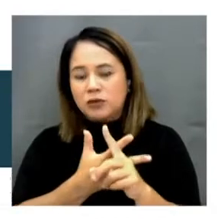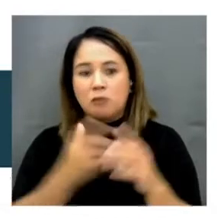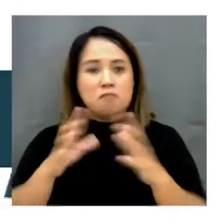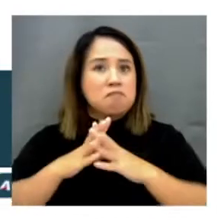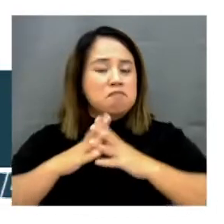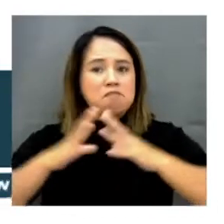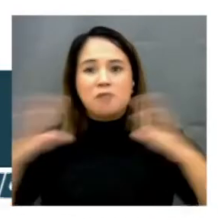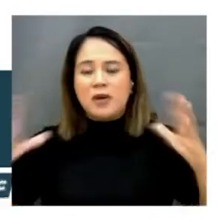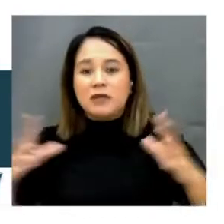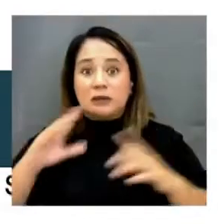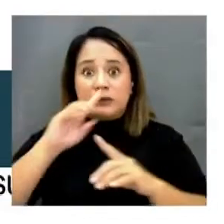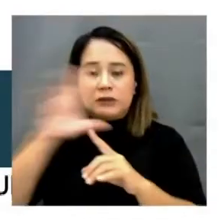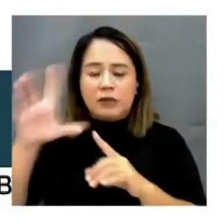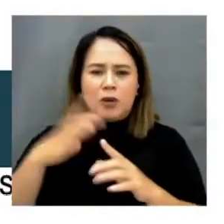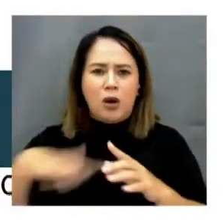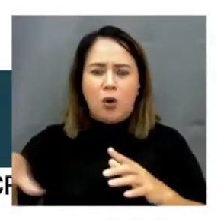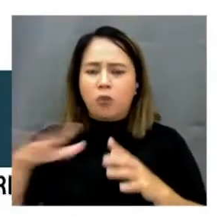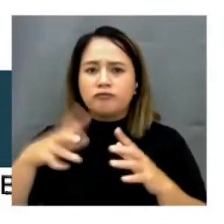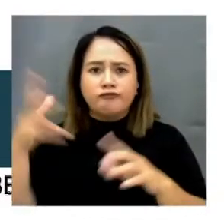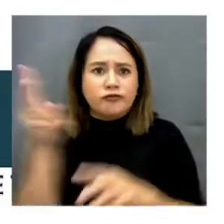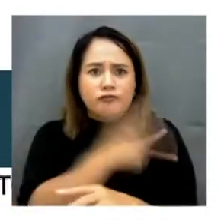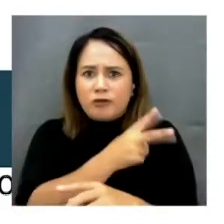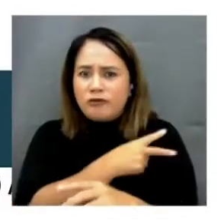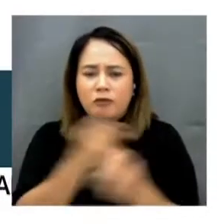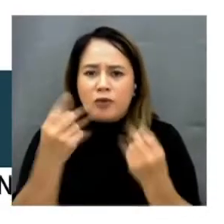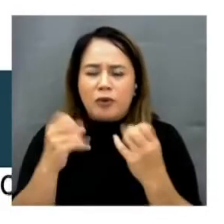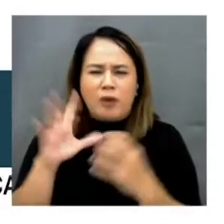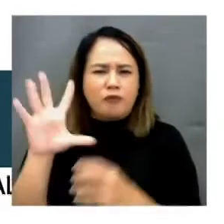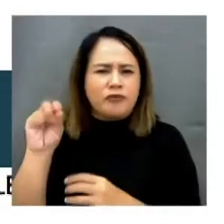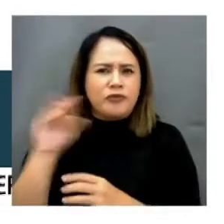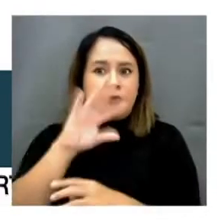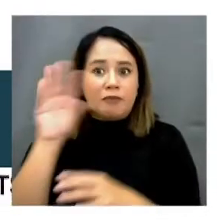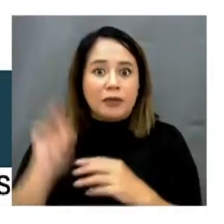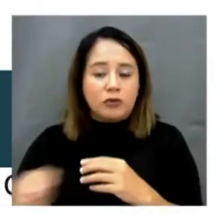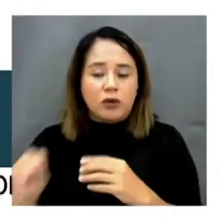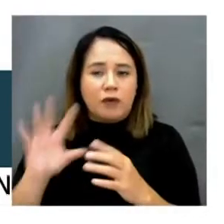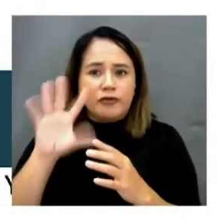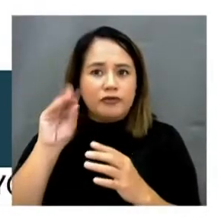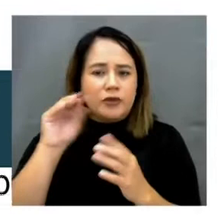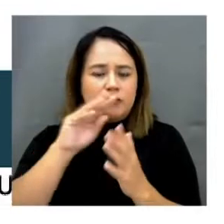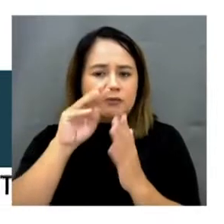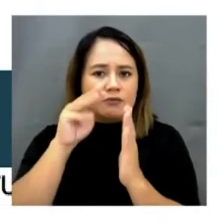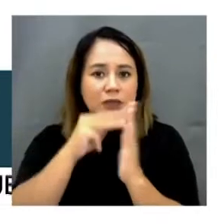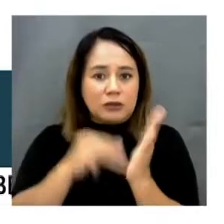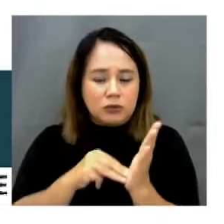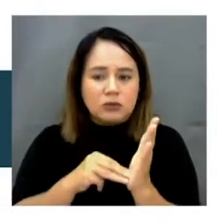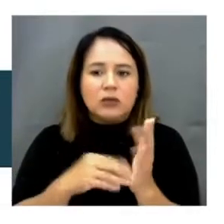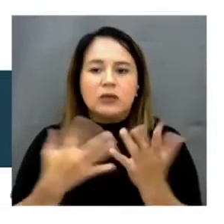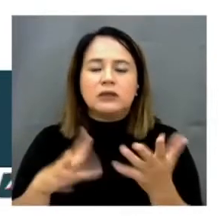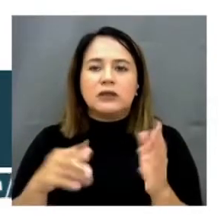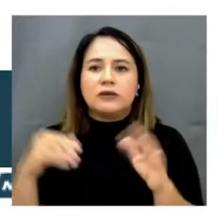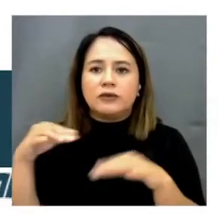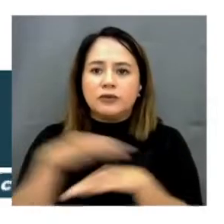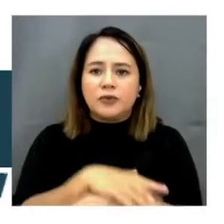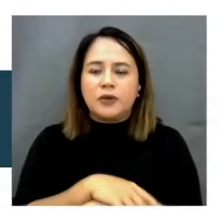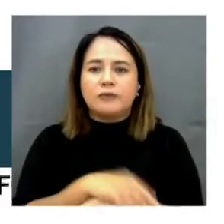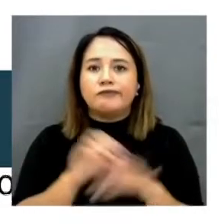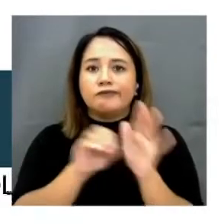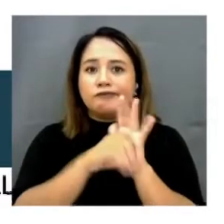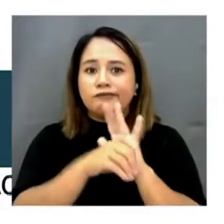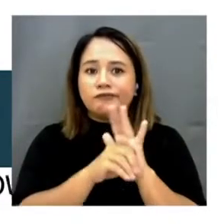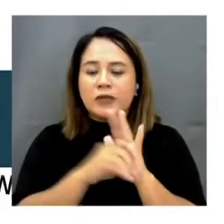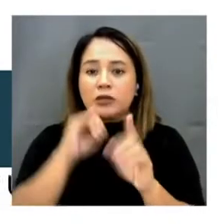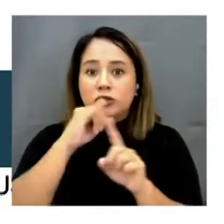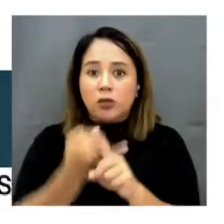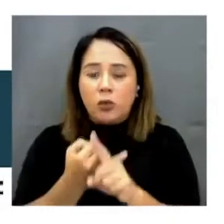in December, we had around 15 million. And then we were affected by the Omicron surge last January. So